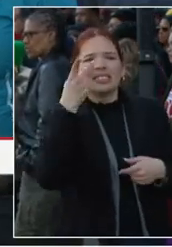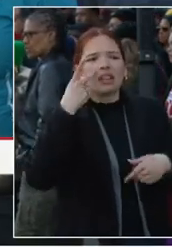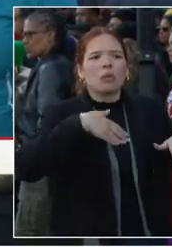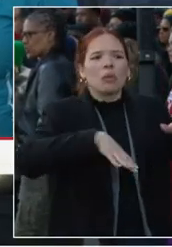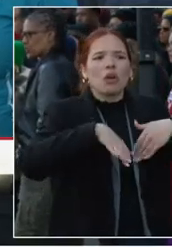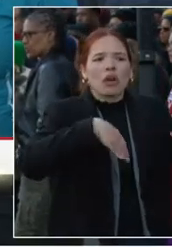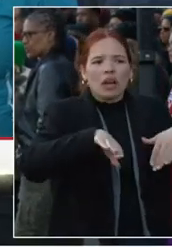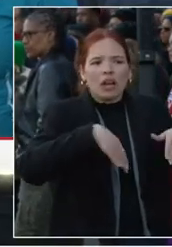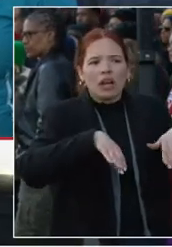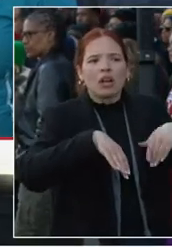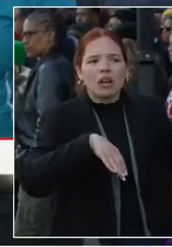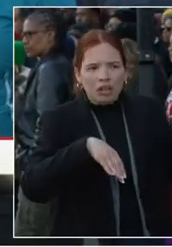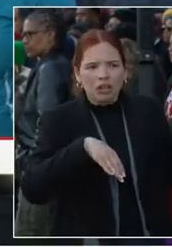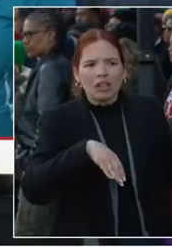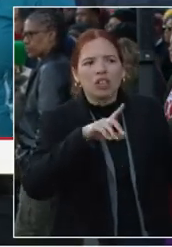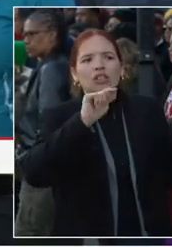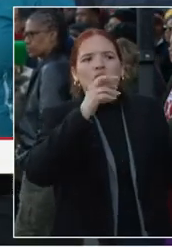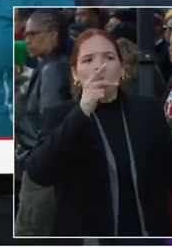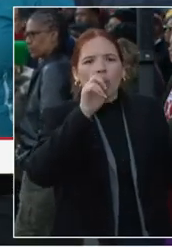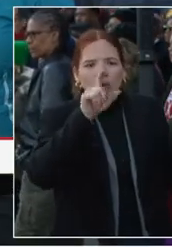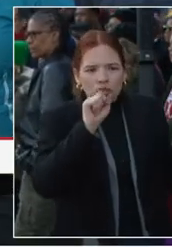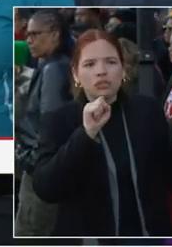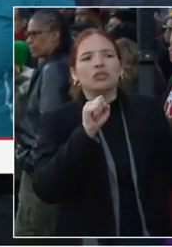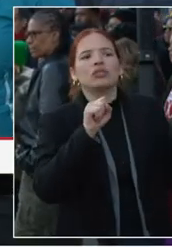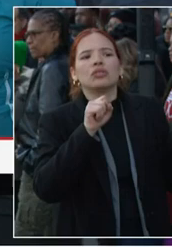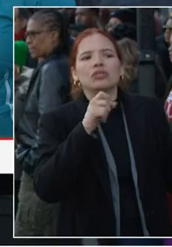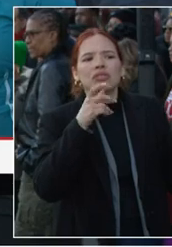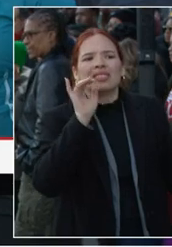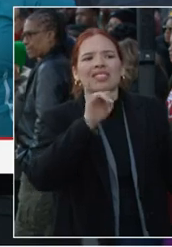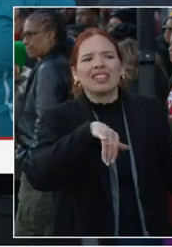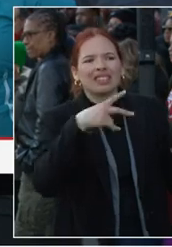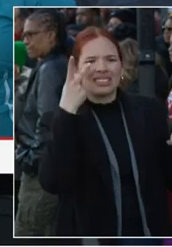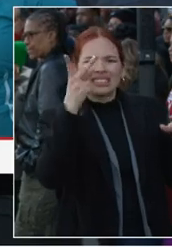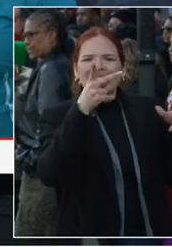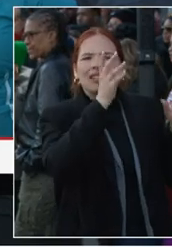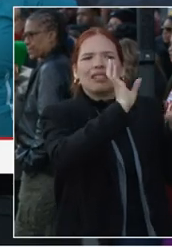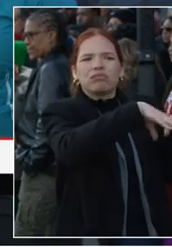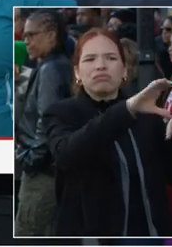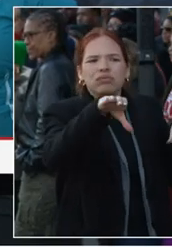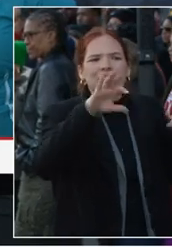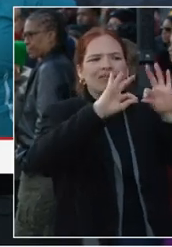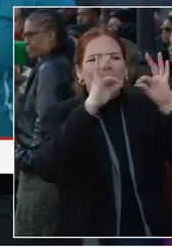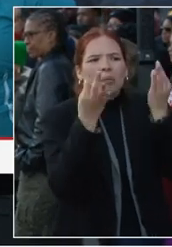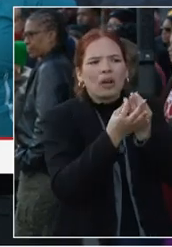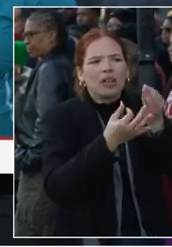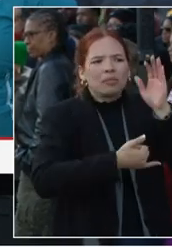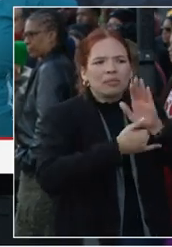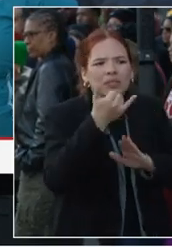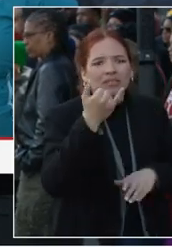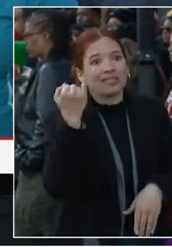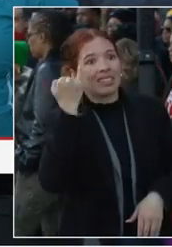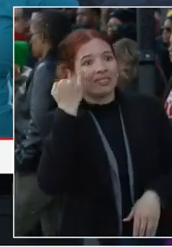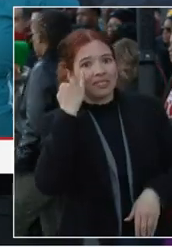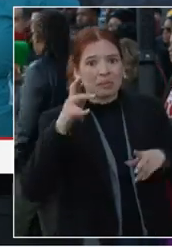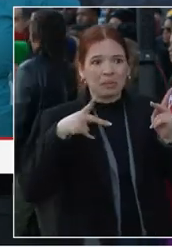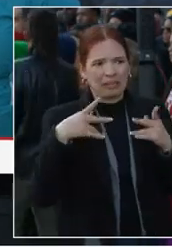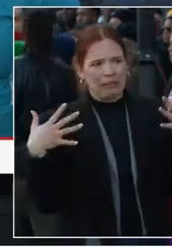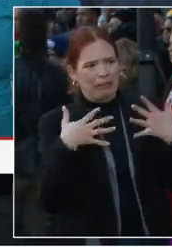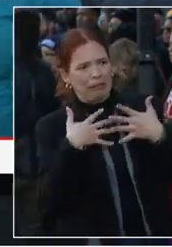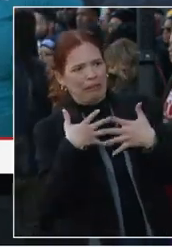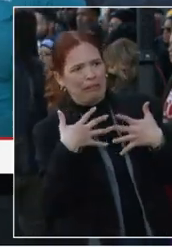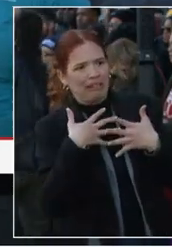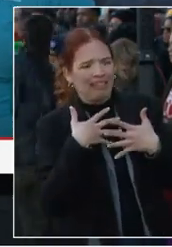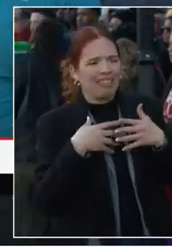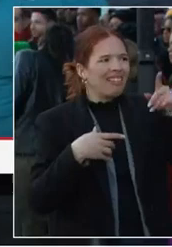every porch here, families taking this metro. If people are scared, even though this incident at the library